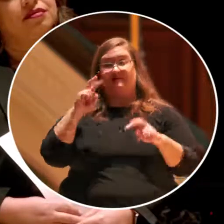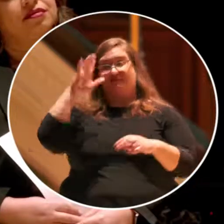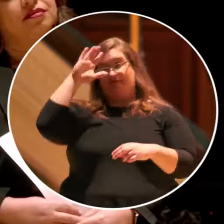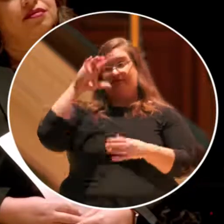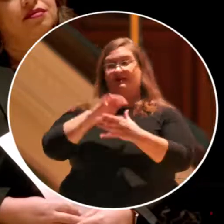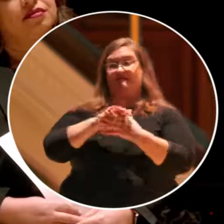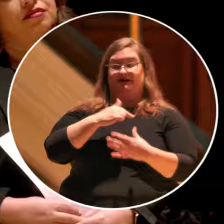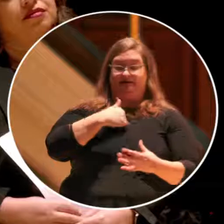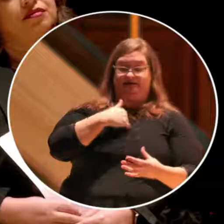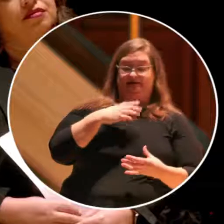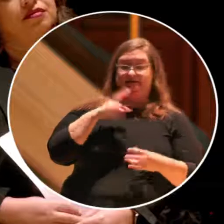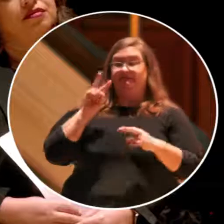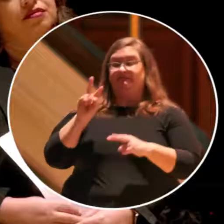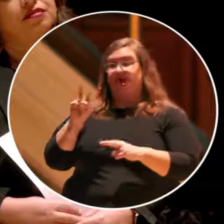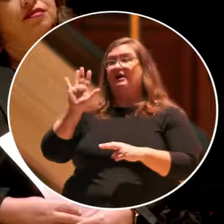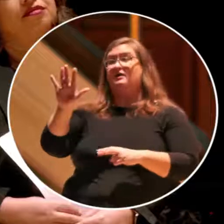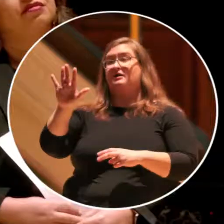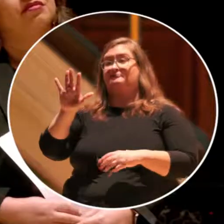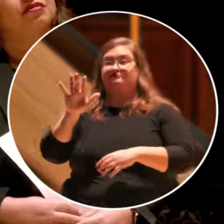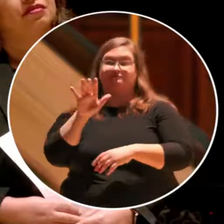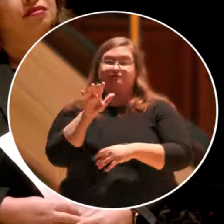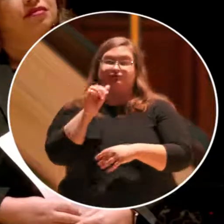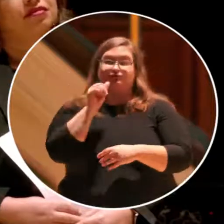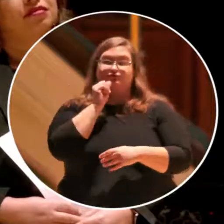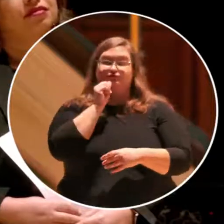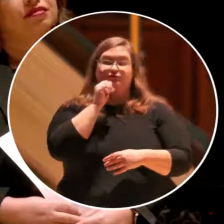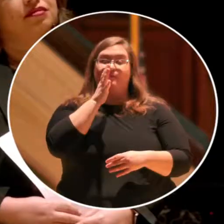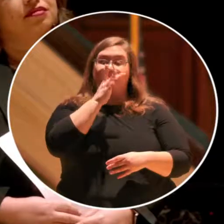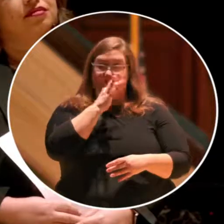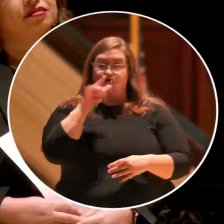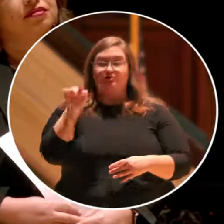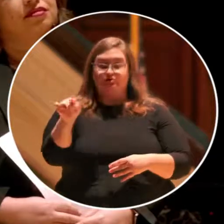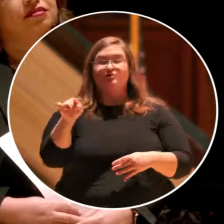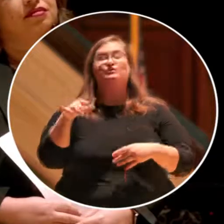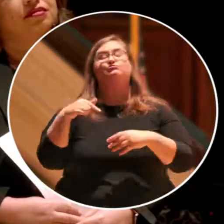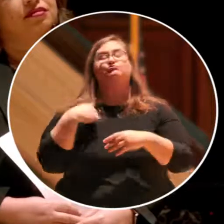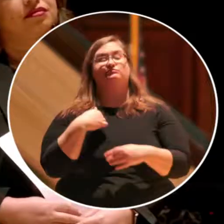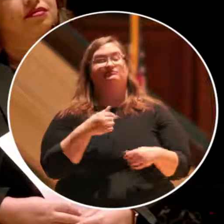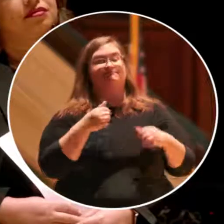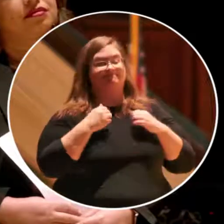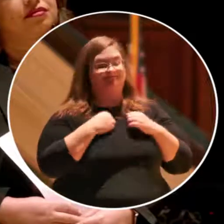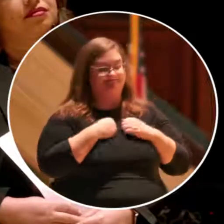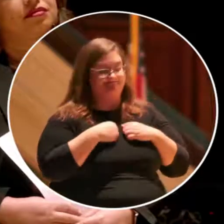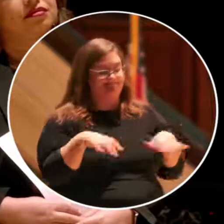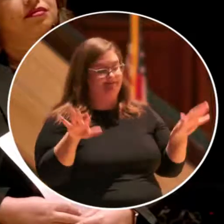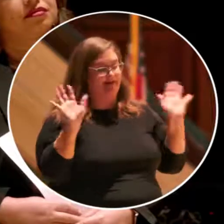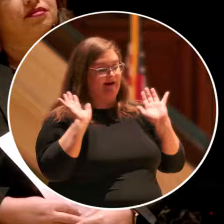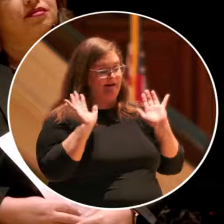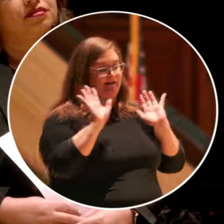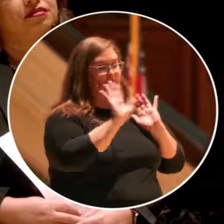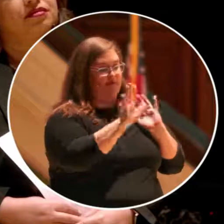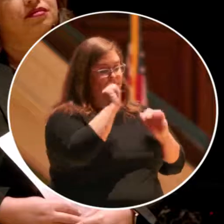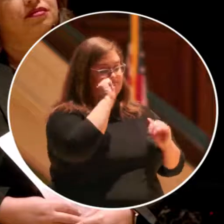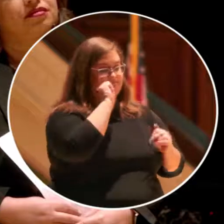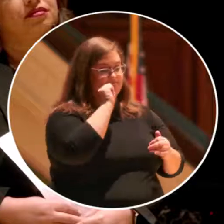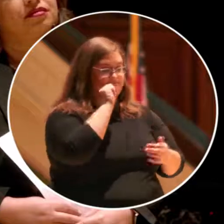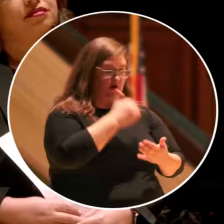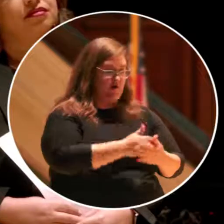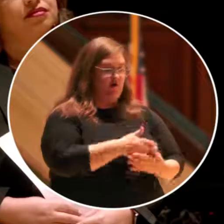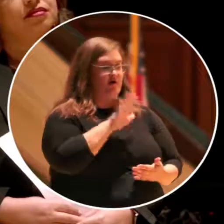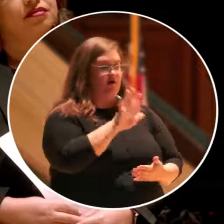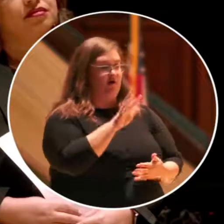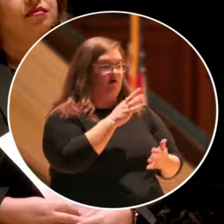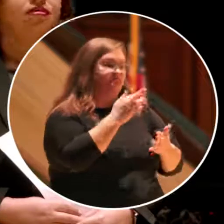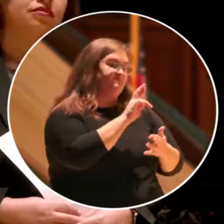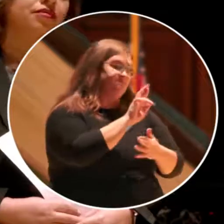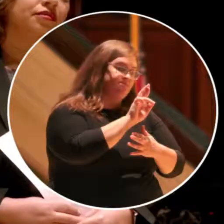daughter. It was awful and painful to witness. I cannot imagine a more selfless act. She